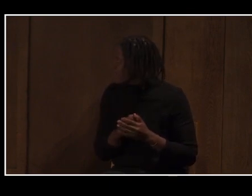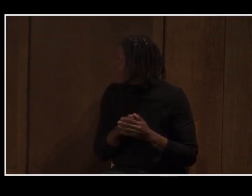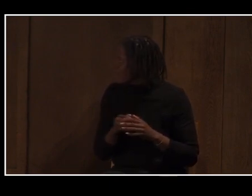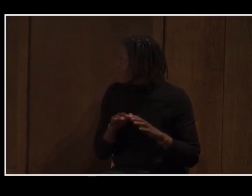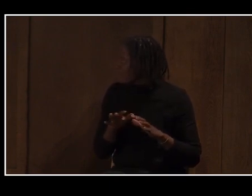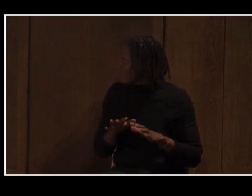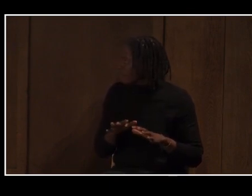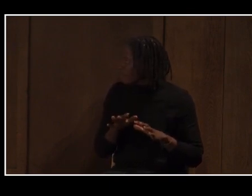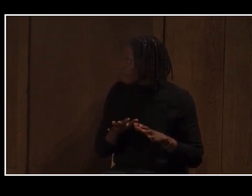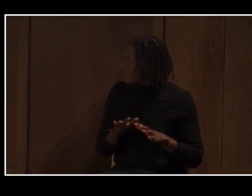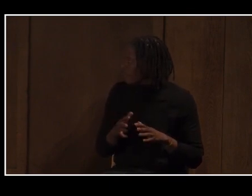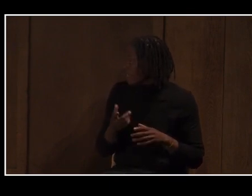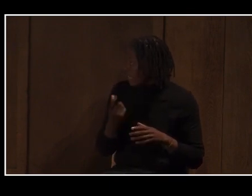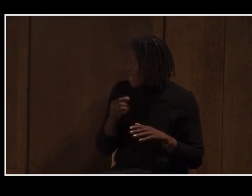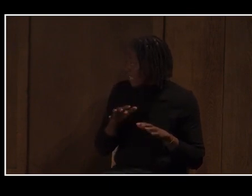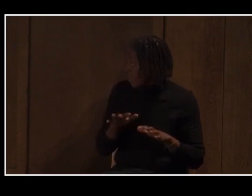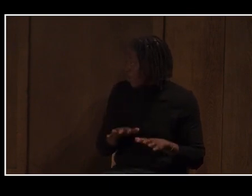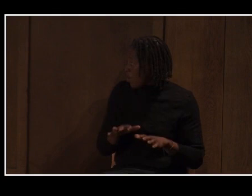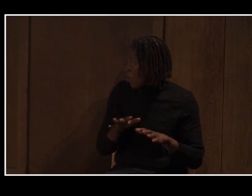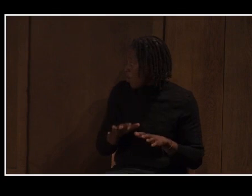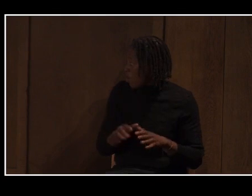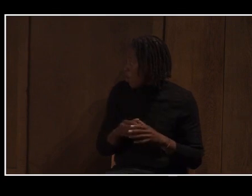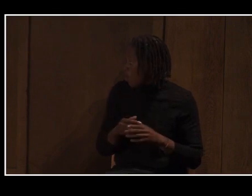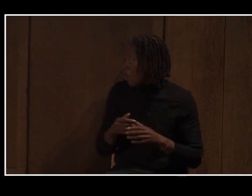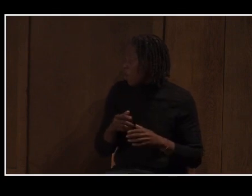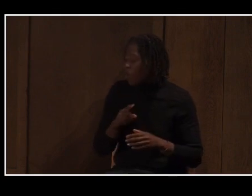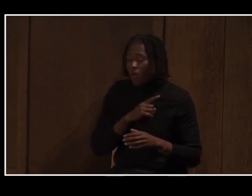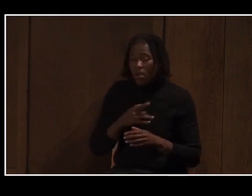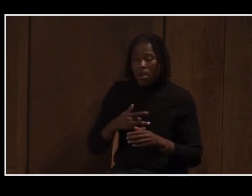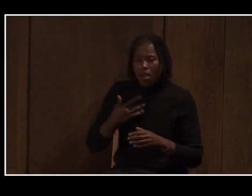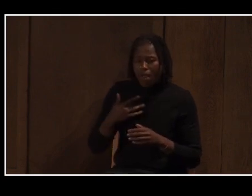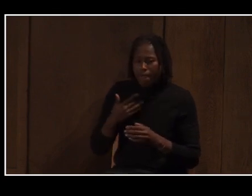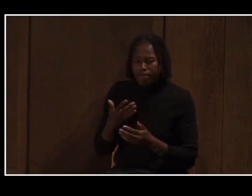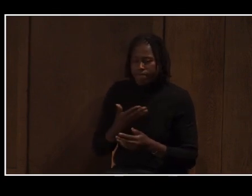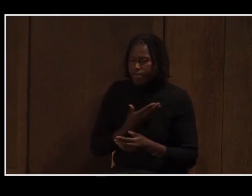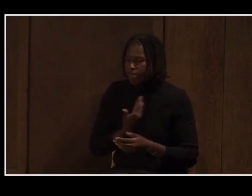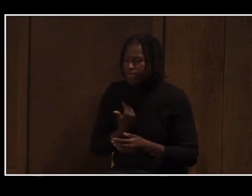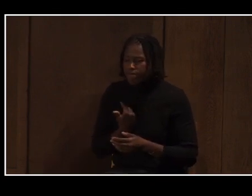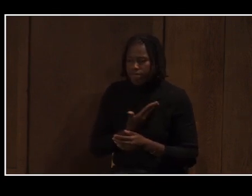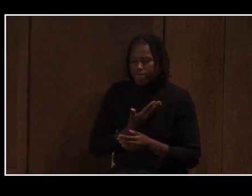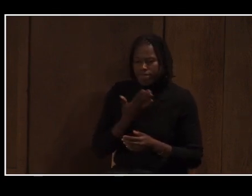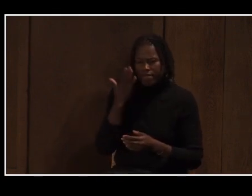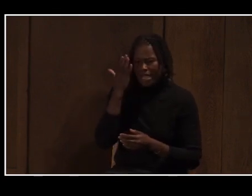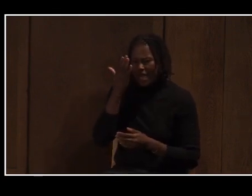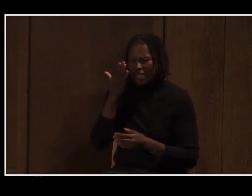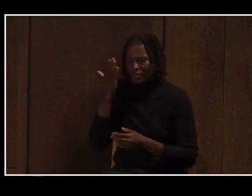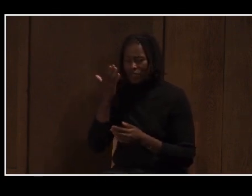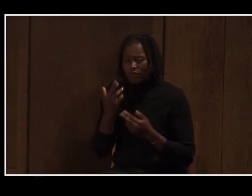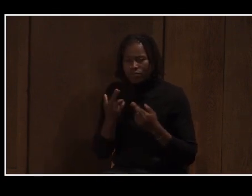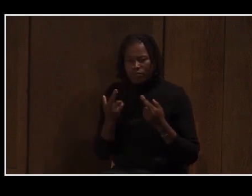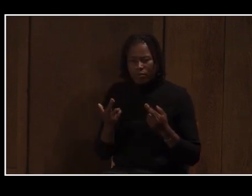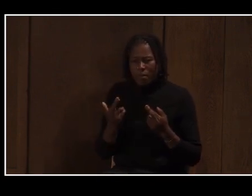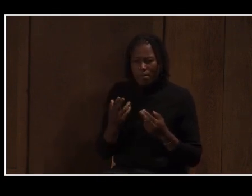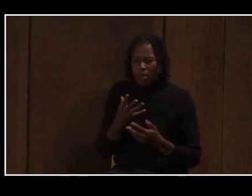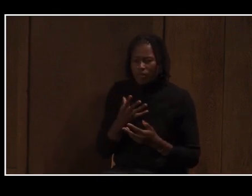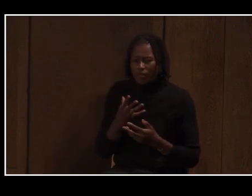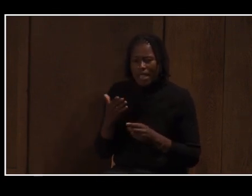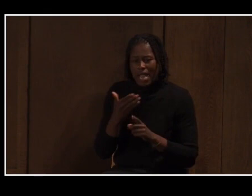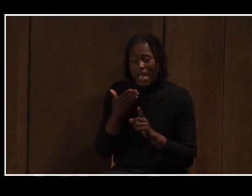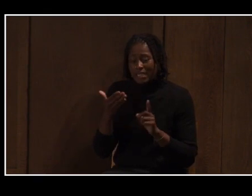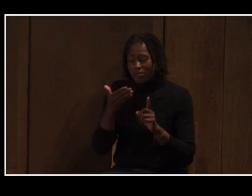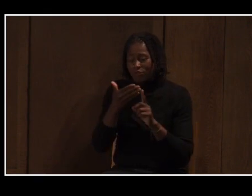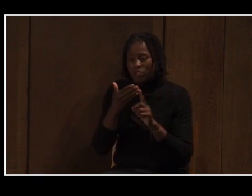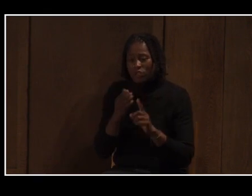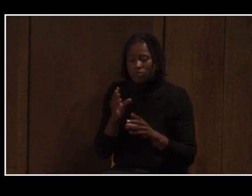low. How low can you go when your Lambo lifestyle's in limbo? Aspirations have taken hold that aspirate the contents of your soul. Into the